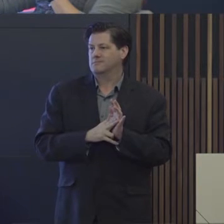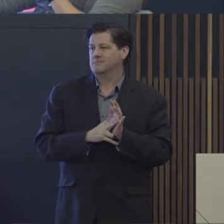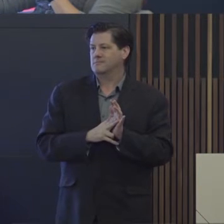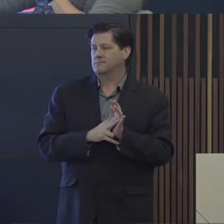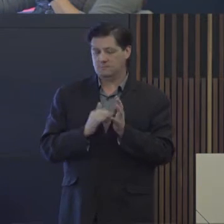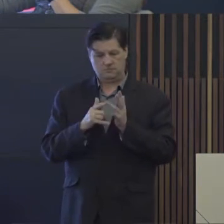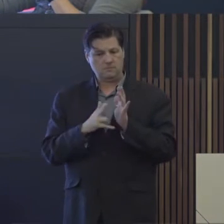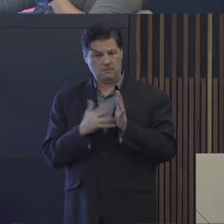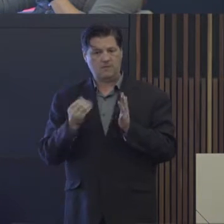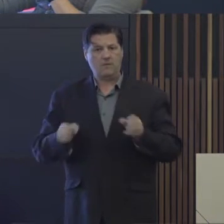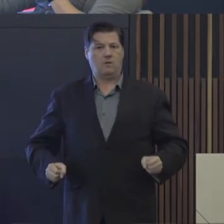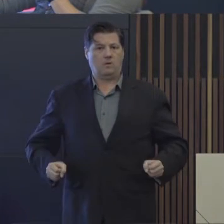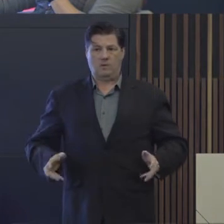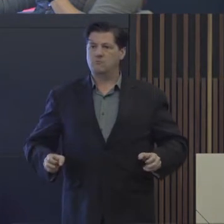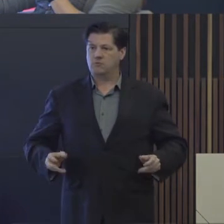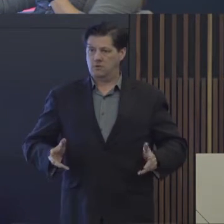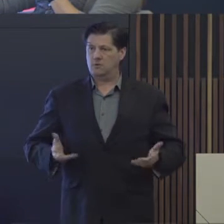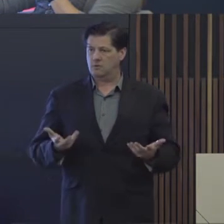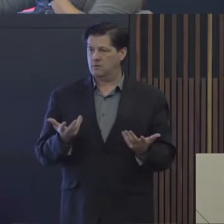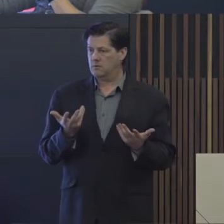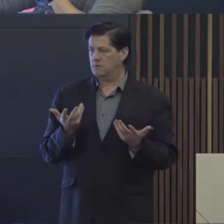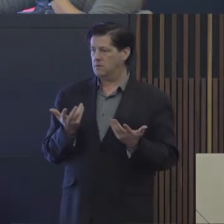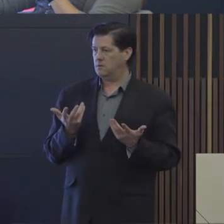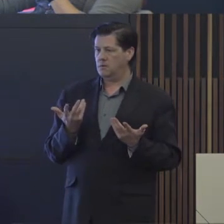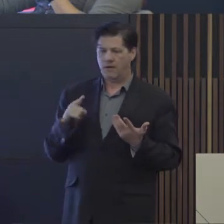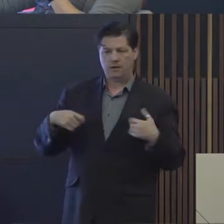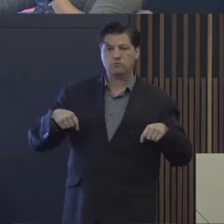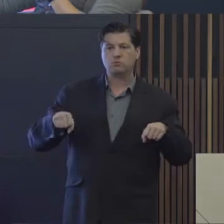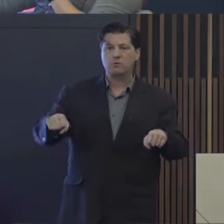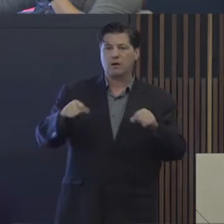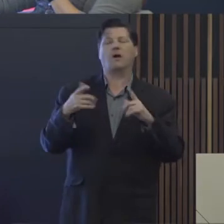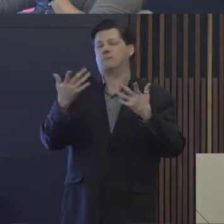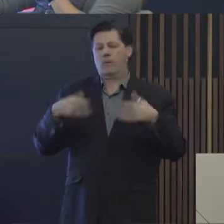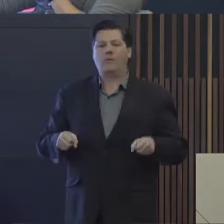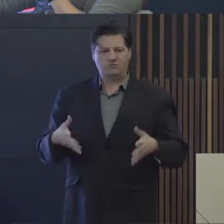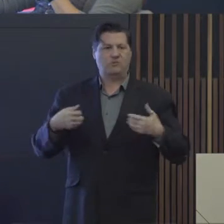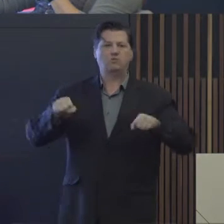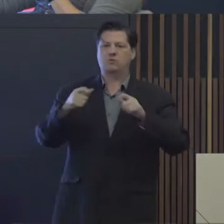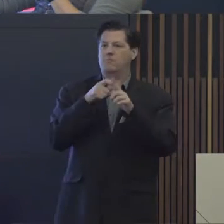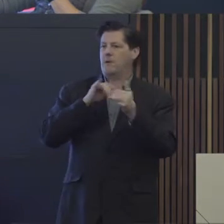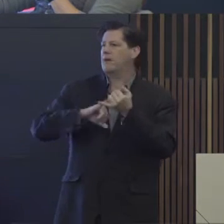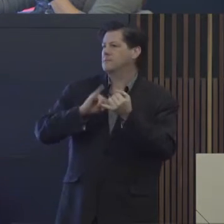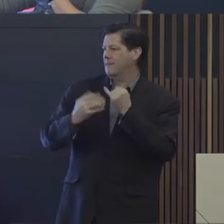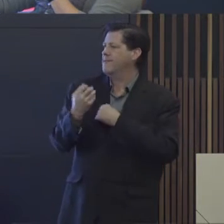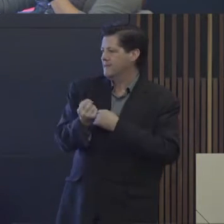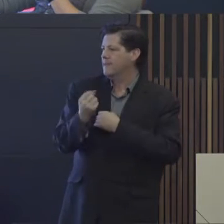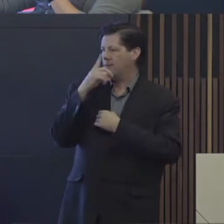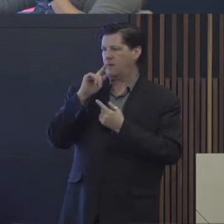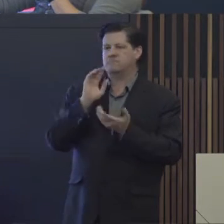He's got a wheelchair and scooter pass for his to go on